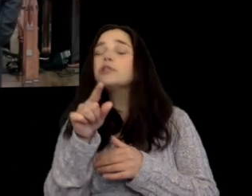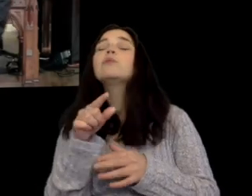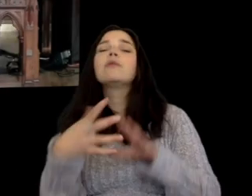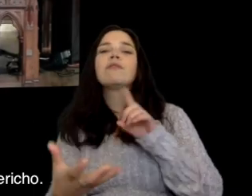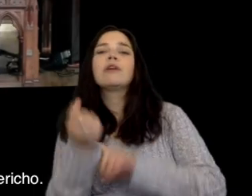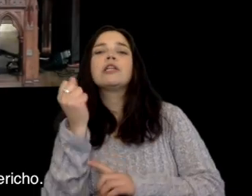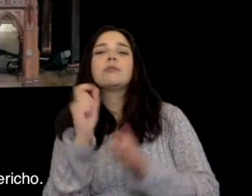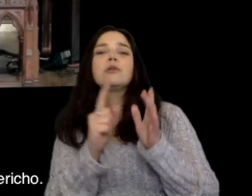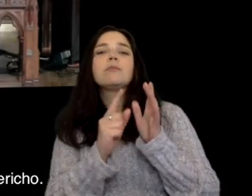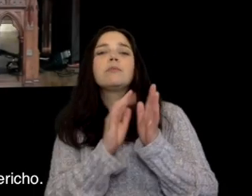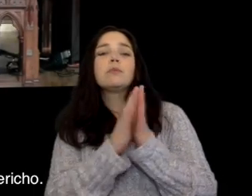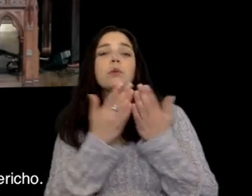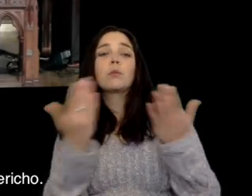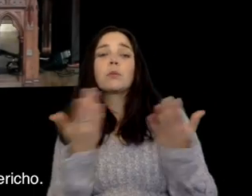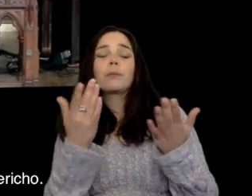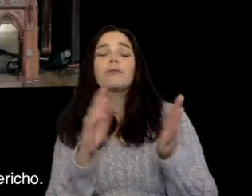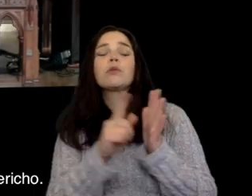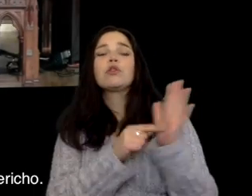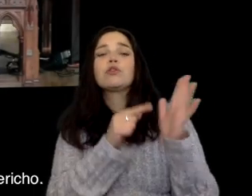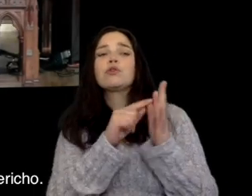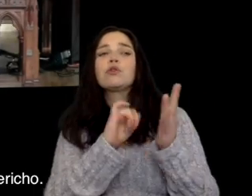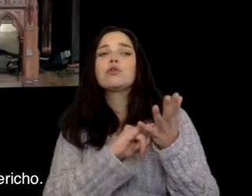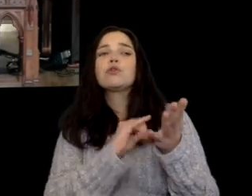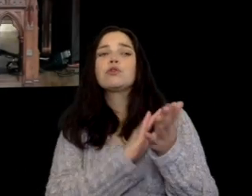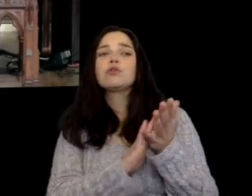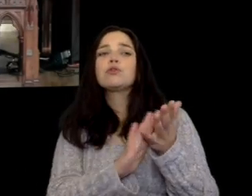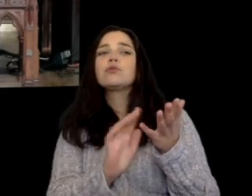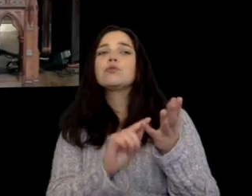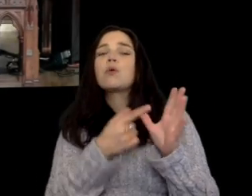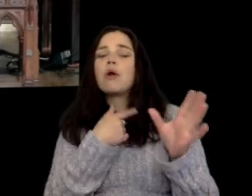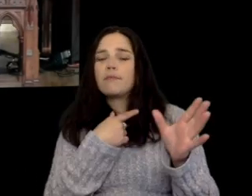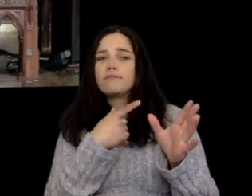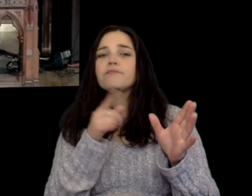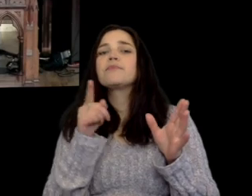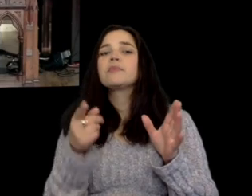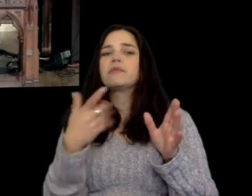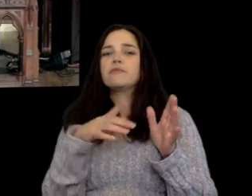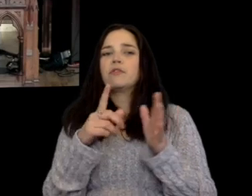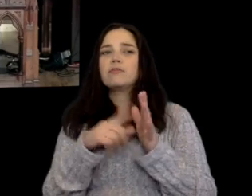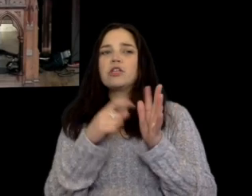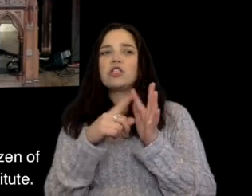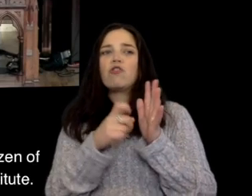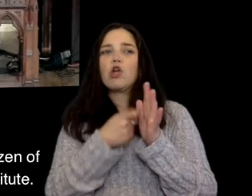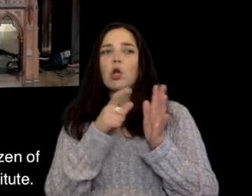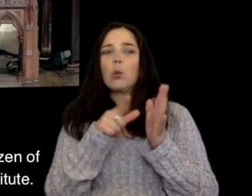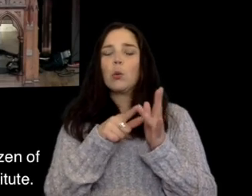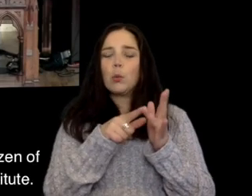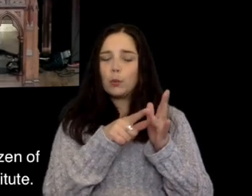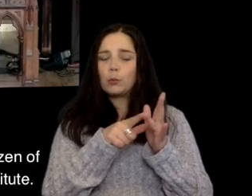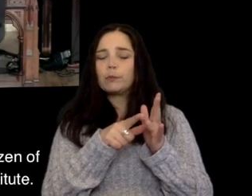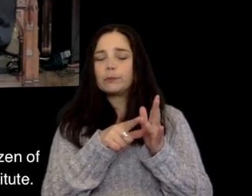find in the book of Joshua. Rahab is a citizen of Jericho.